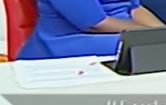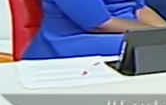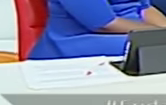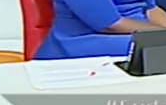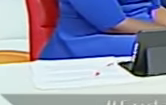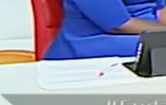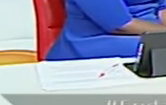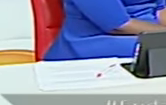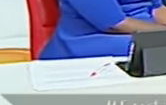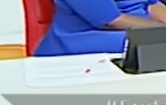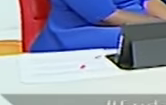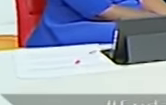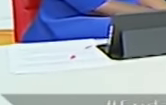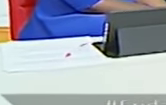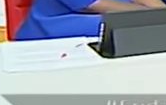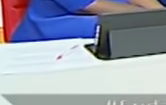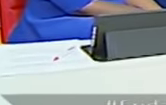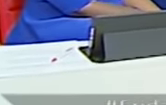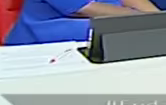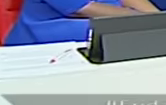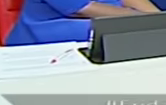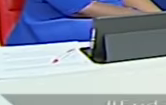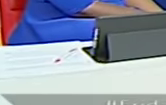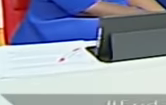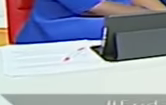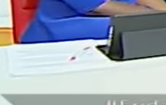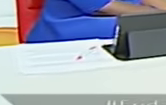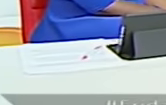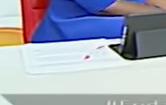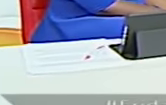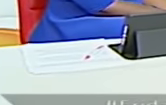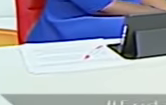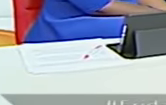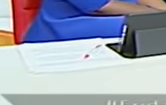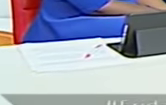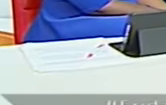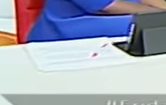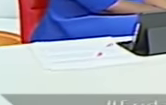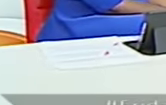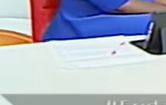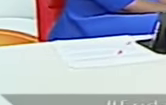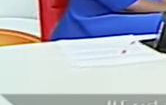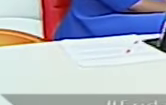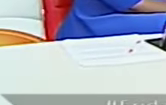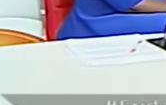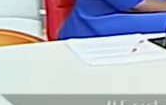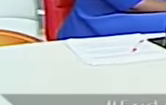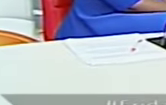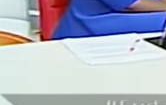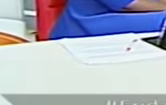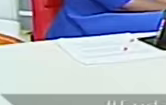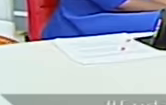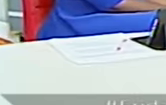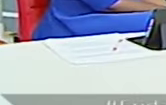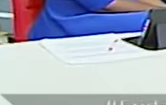Well, Betty, I can tell you for sure people are making merry following that Court of Appeal directive that has temporarily suspended